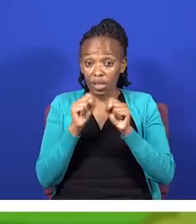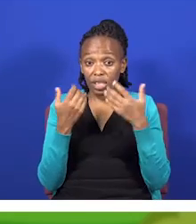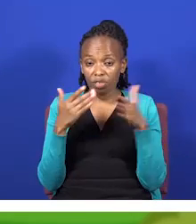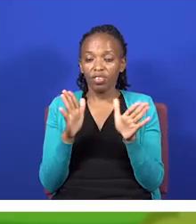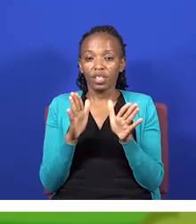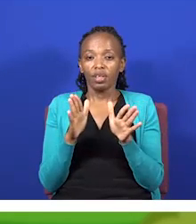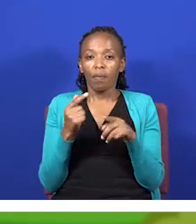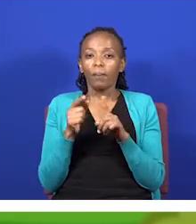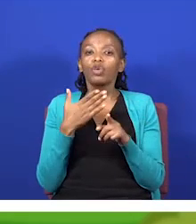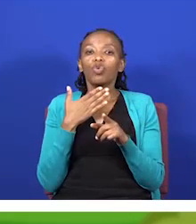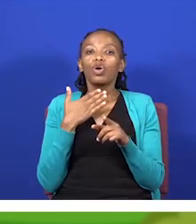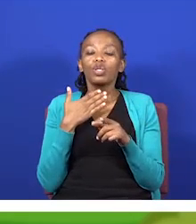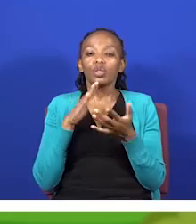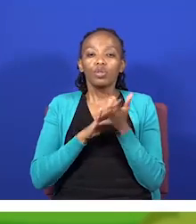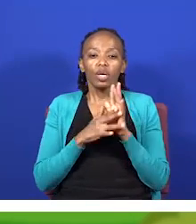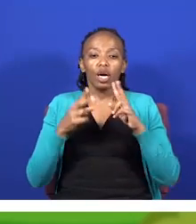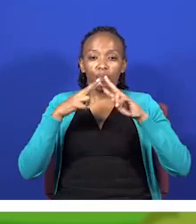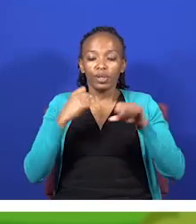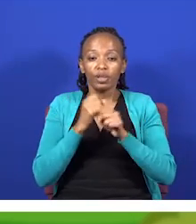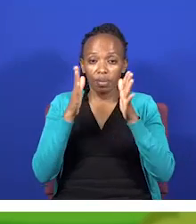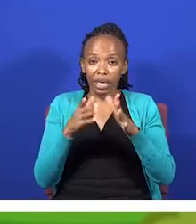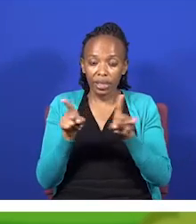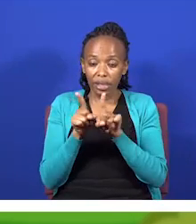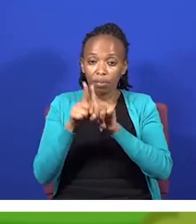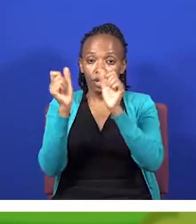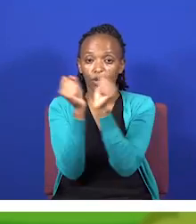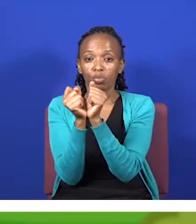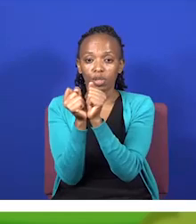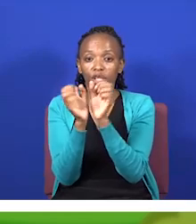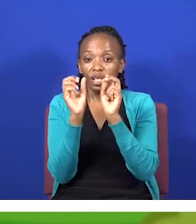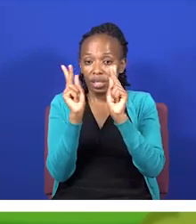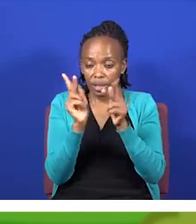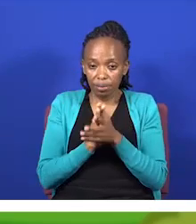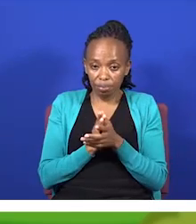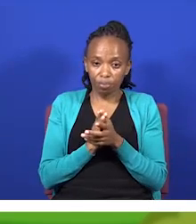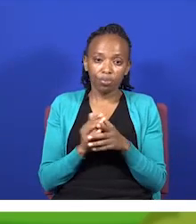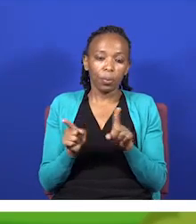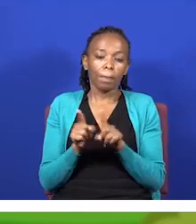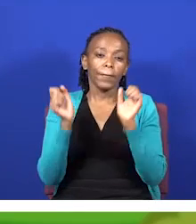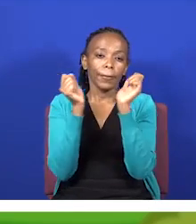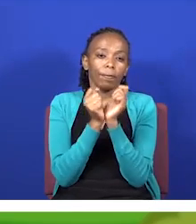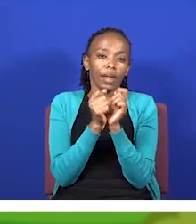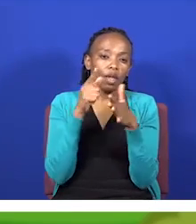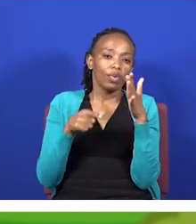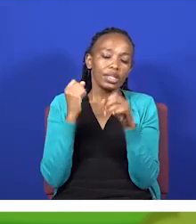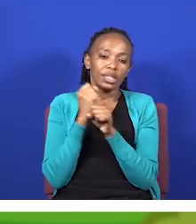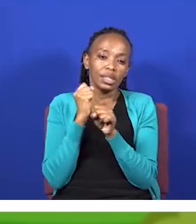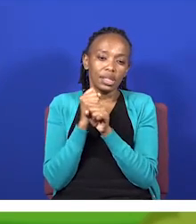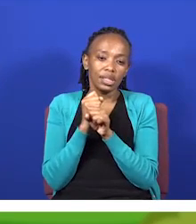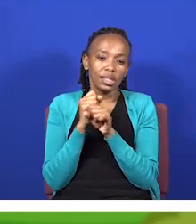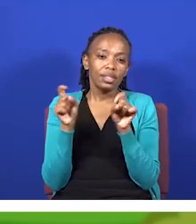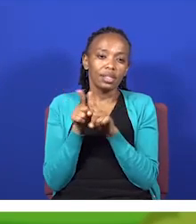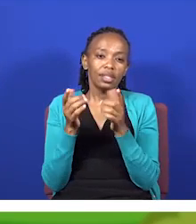and they would like to be peacemakers, just like Paul. Okay? like Paul and what he did, and just